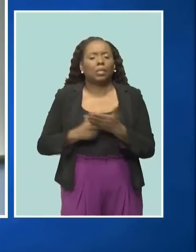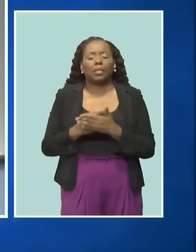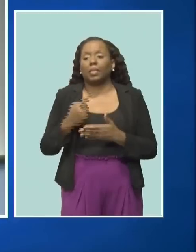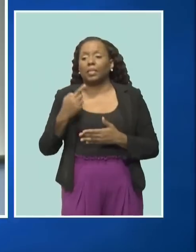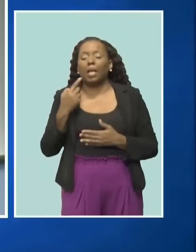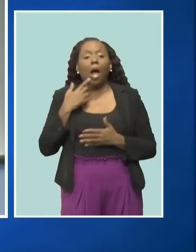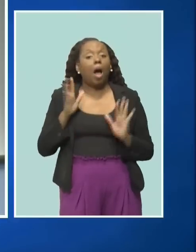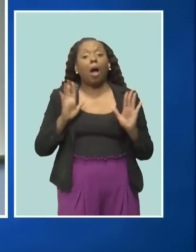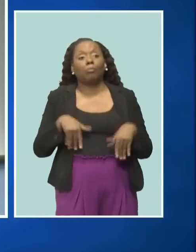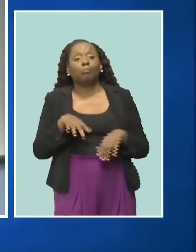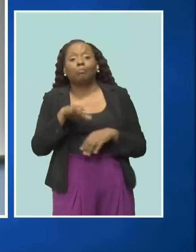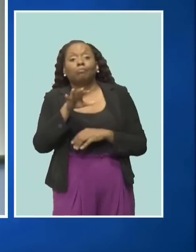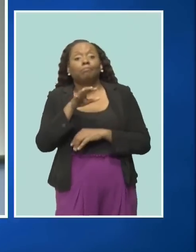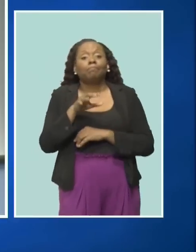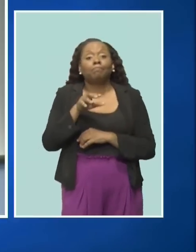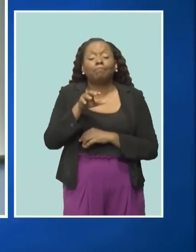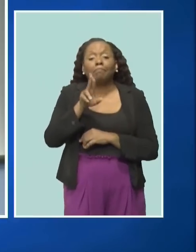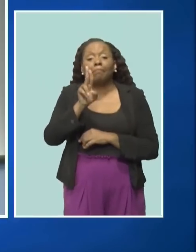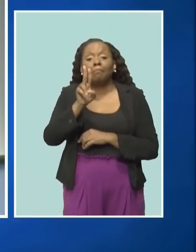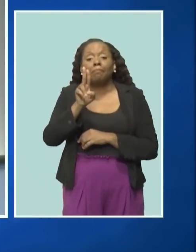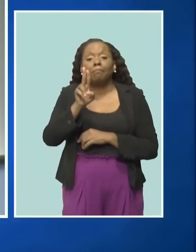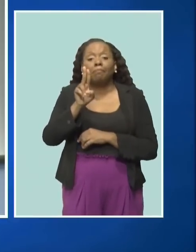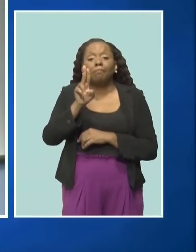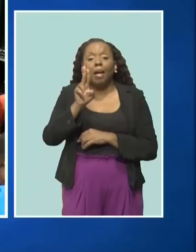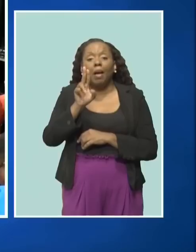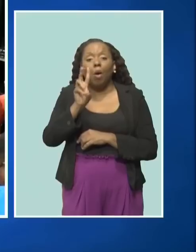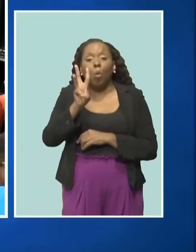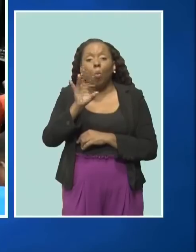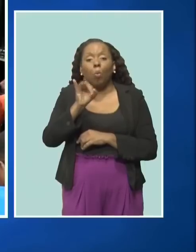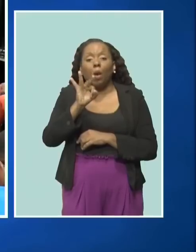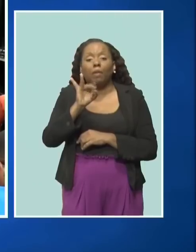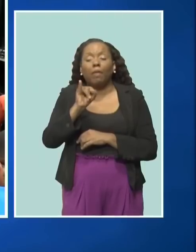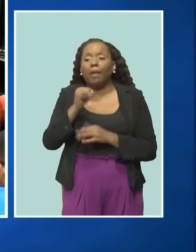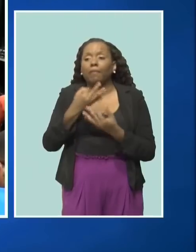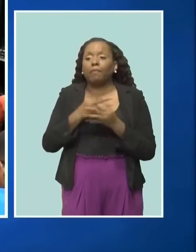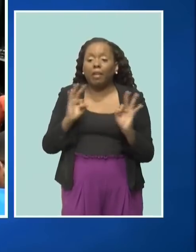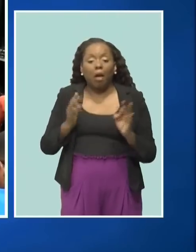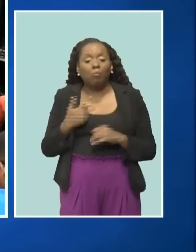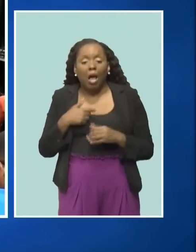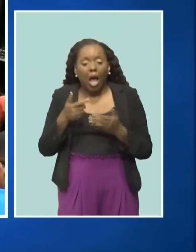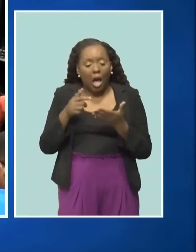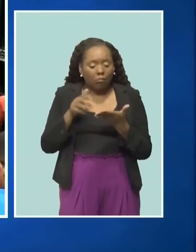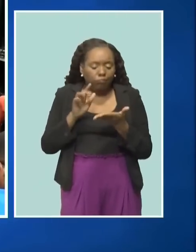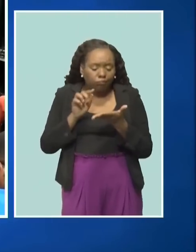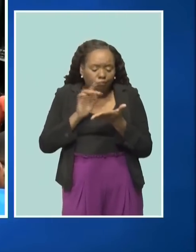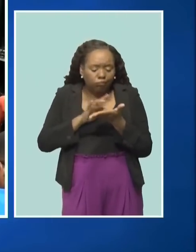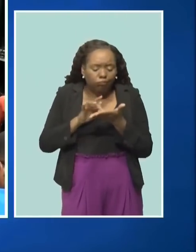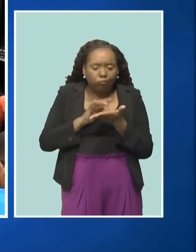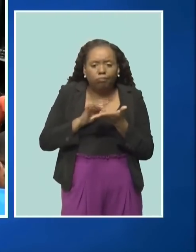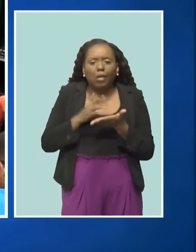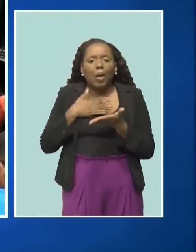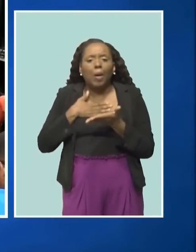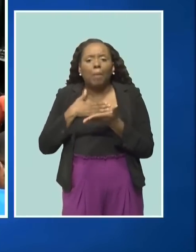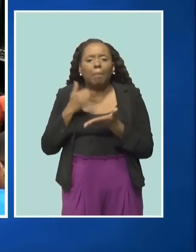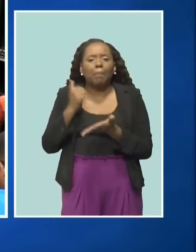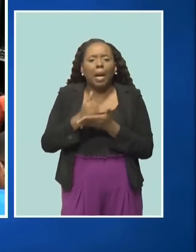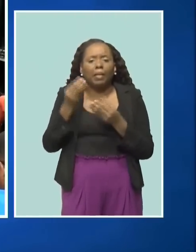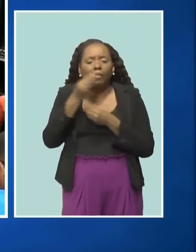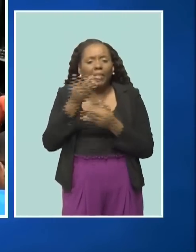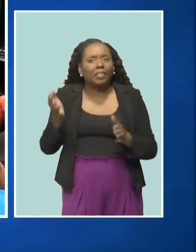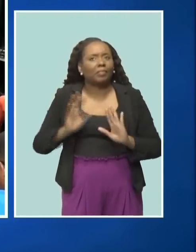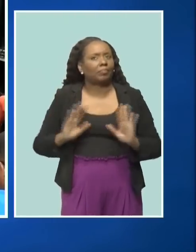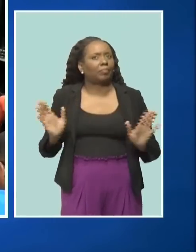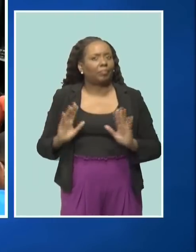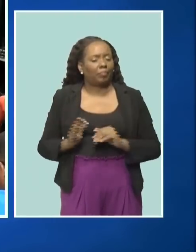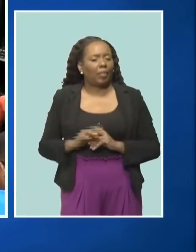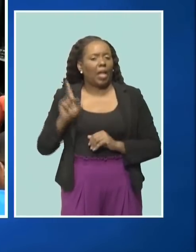boy, I can check my bank balance now. Let's not do that. The minister said they must be ready to head off the threats, not only of today,